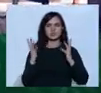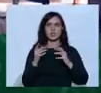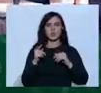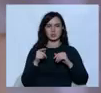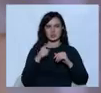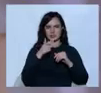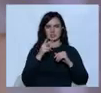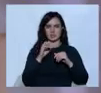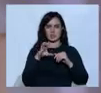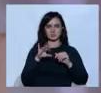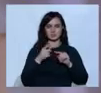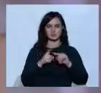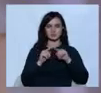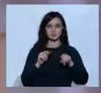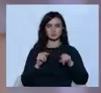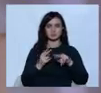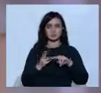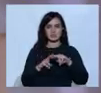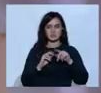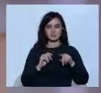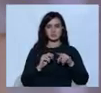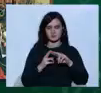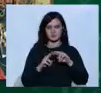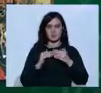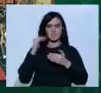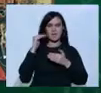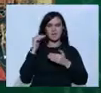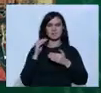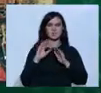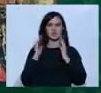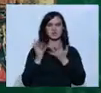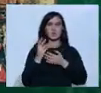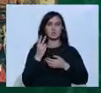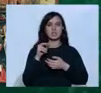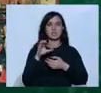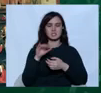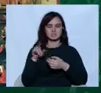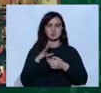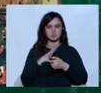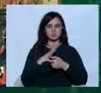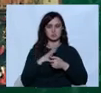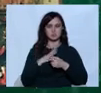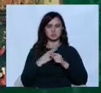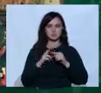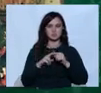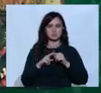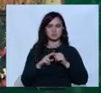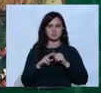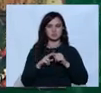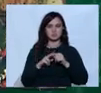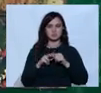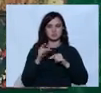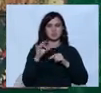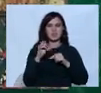Let's look at the when first. So this is the late 16th century. It is the Elizabethan era, named